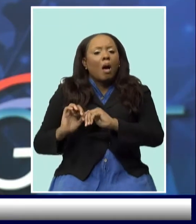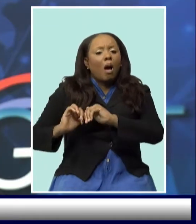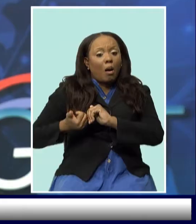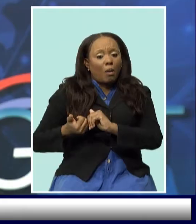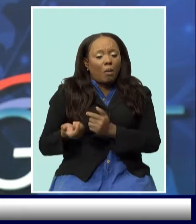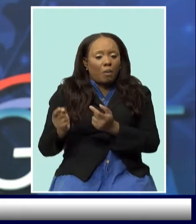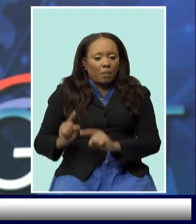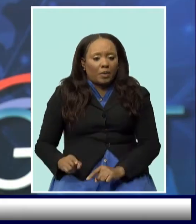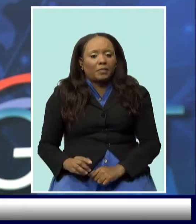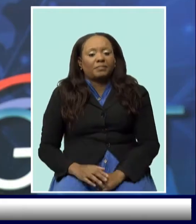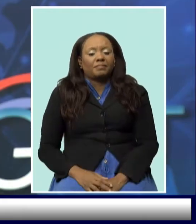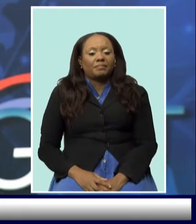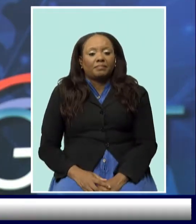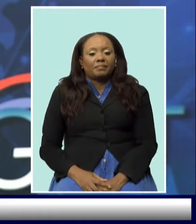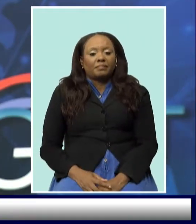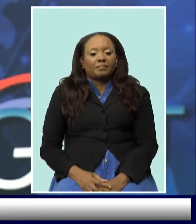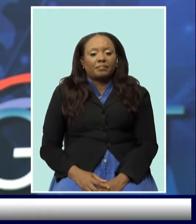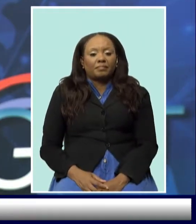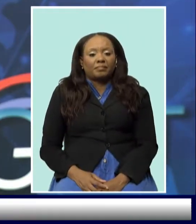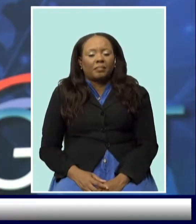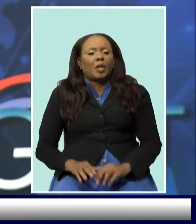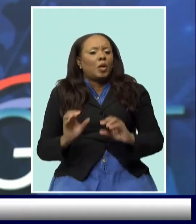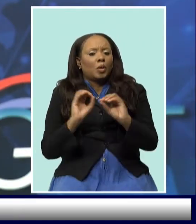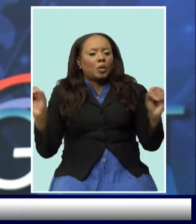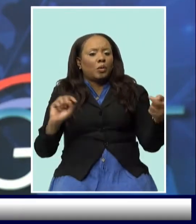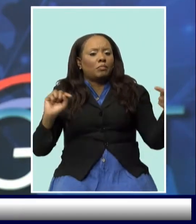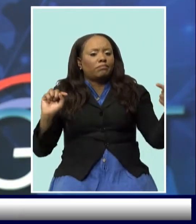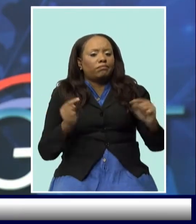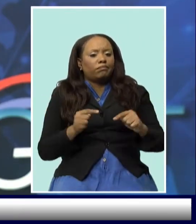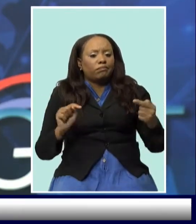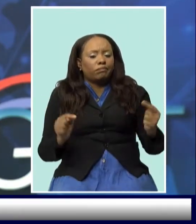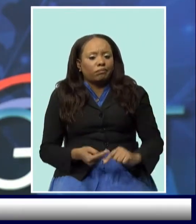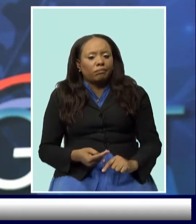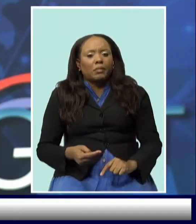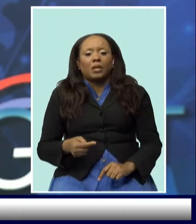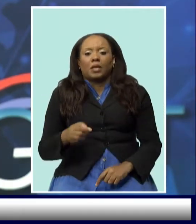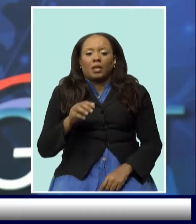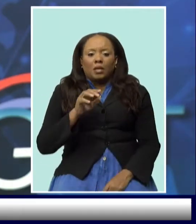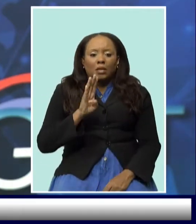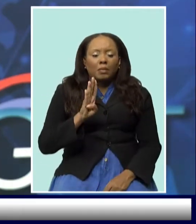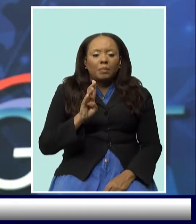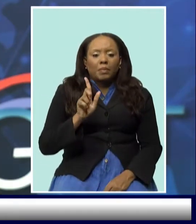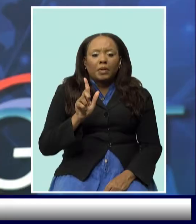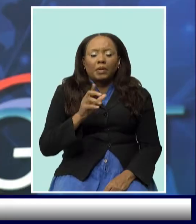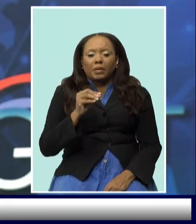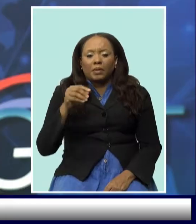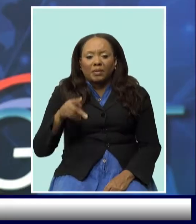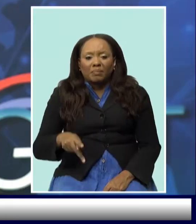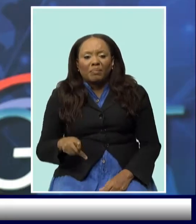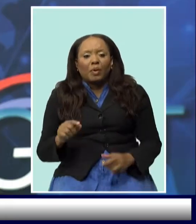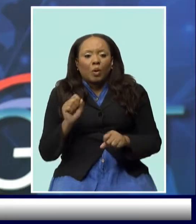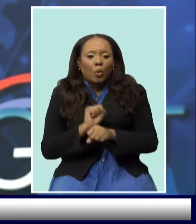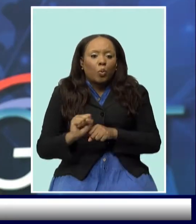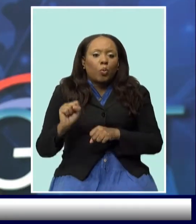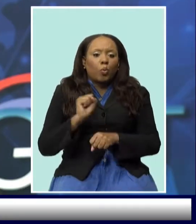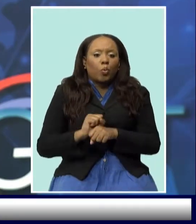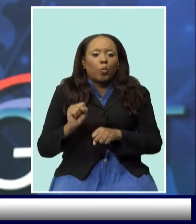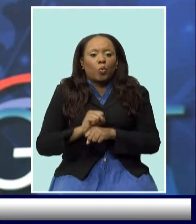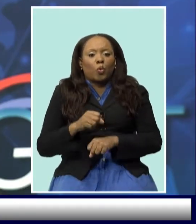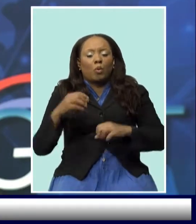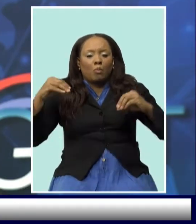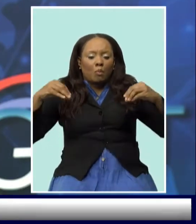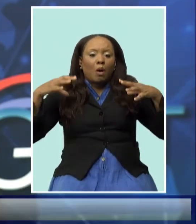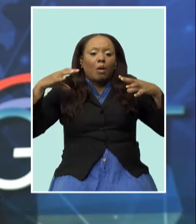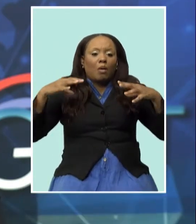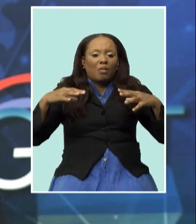Well, no injuries were reported as the BLPC crews worked to restore power. The restoration process took about 5 hours,